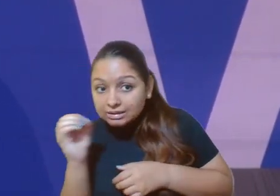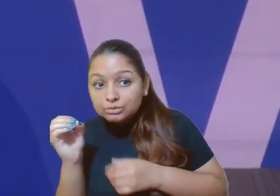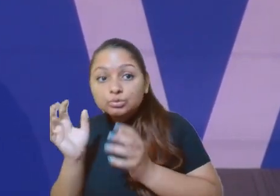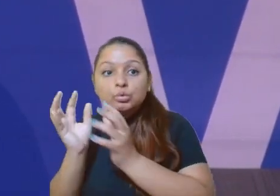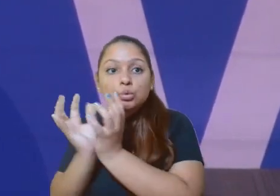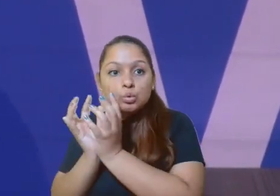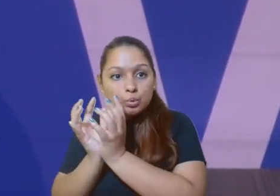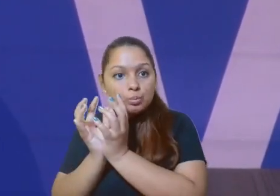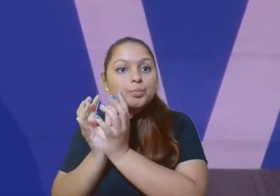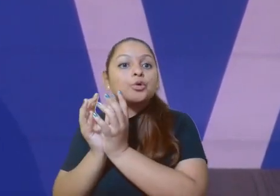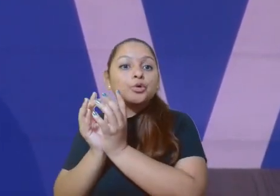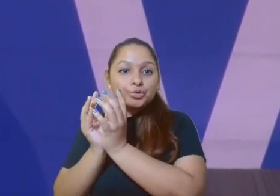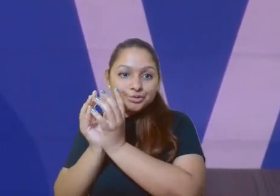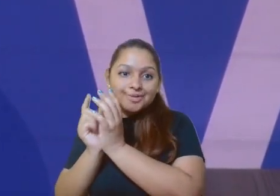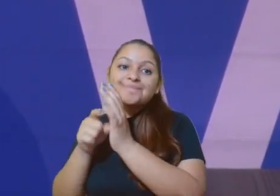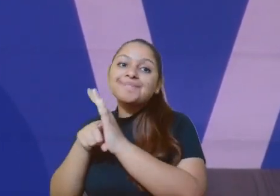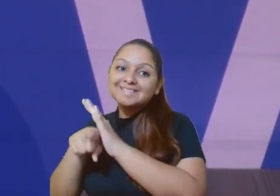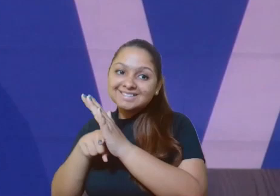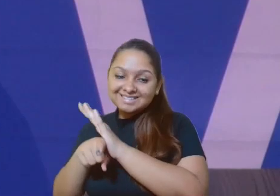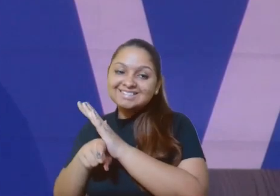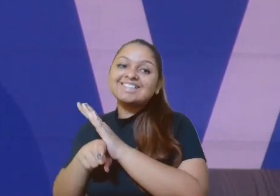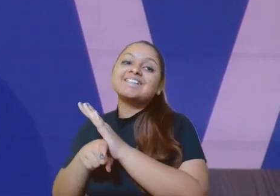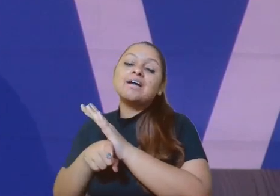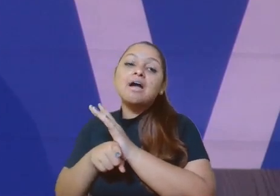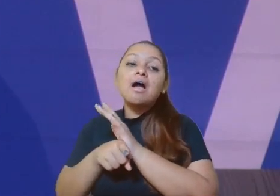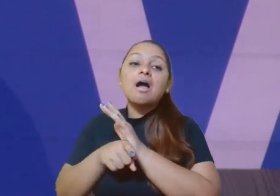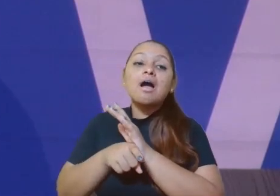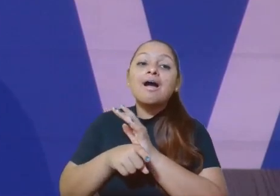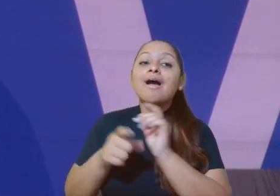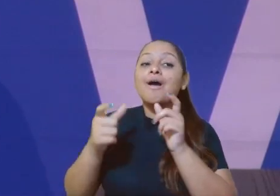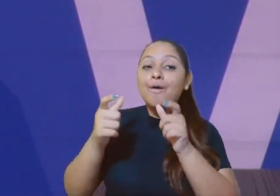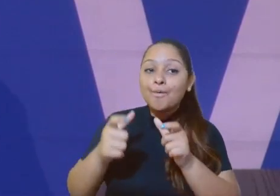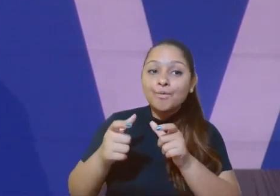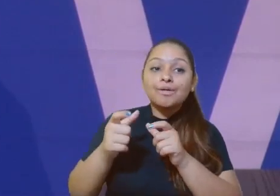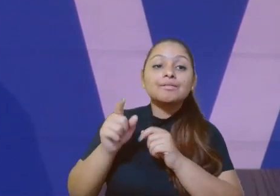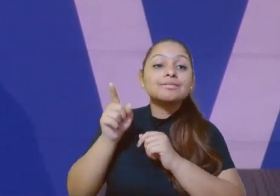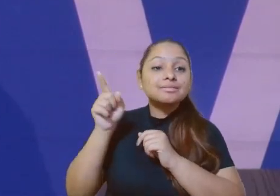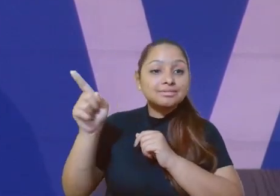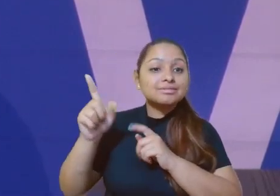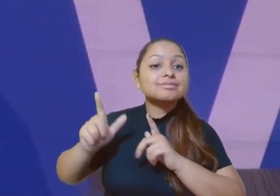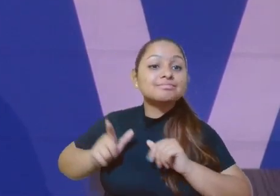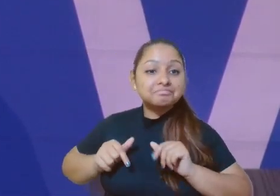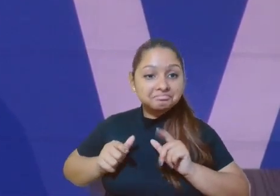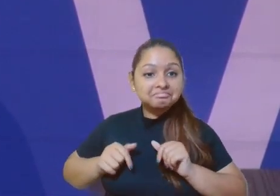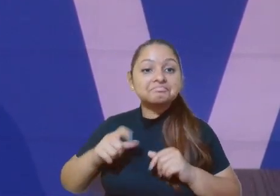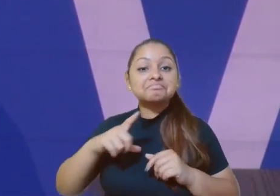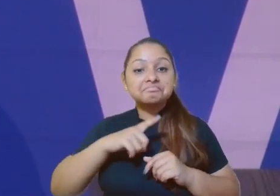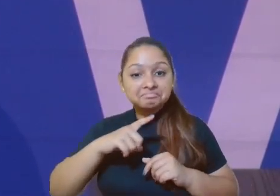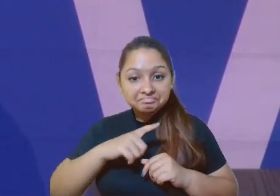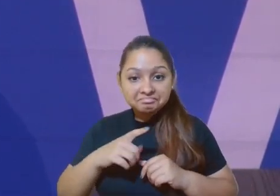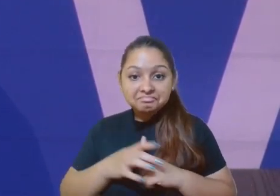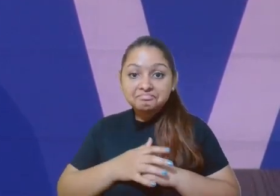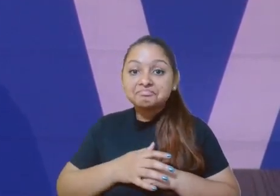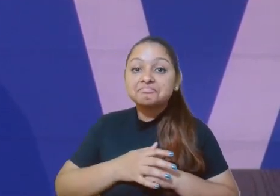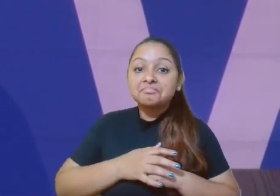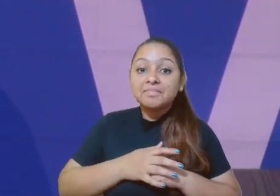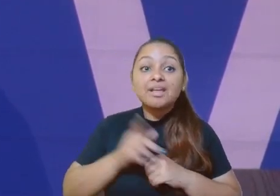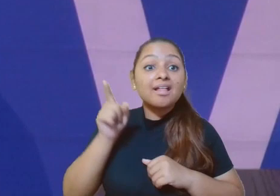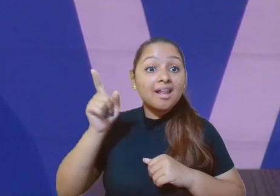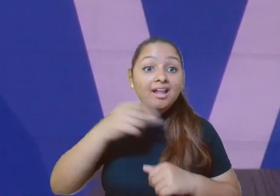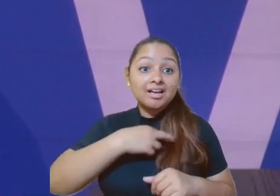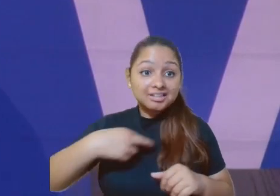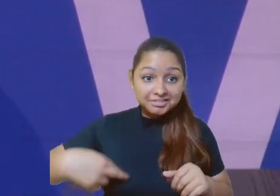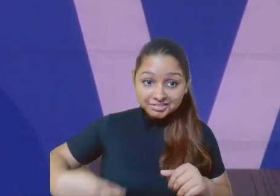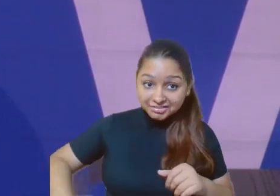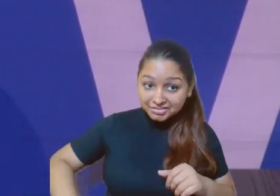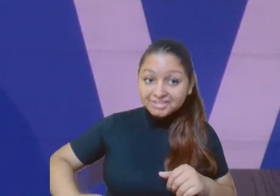centers, 4 in Brazil, 1 in Canada, and 1 in Israel. And now we are adding another one that we are calling the Innovability